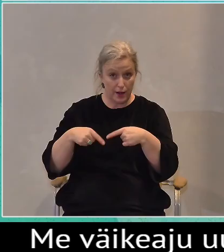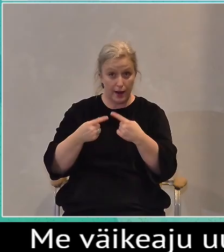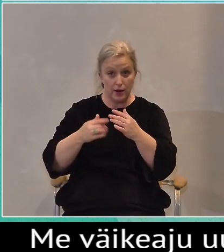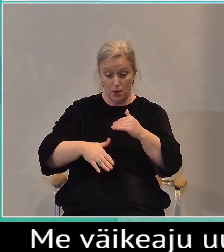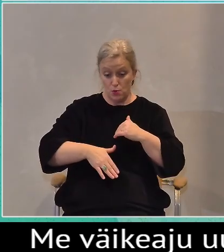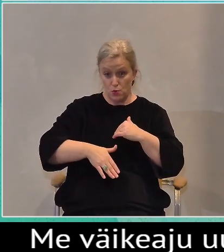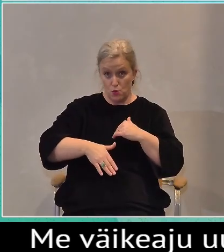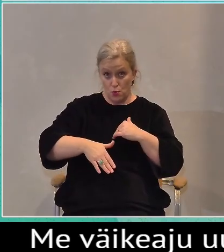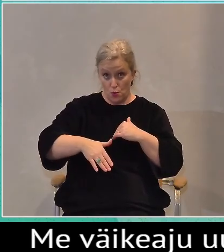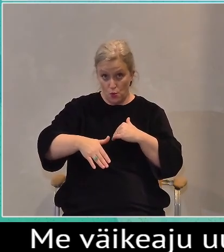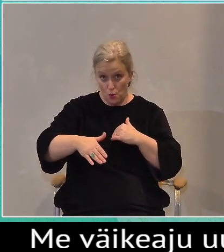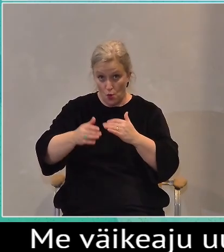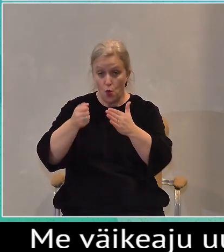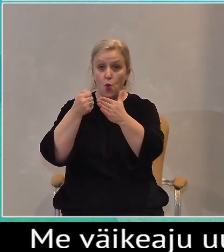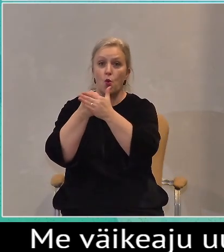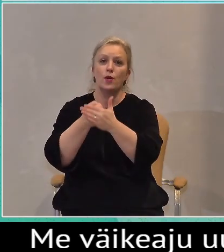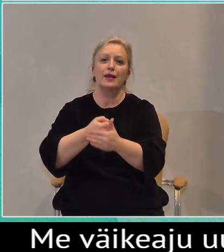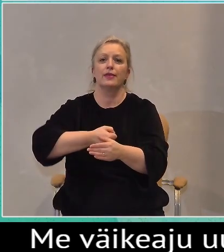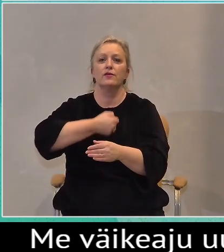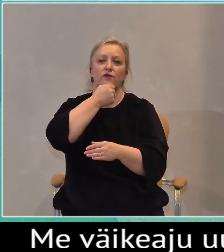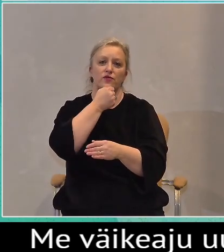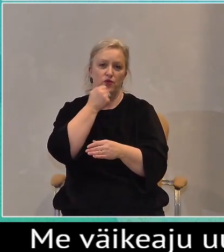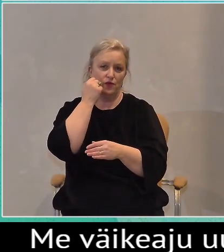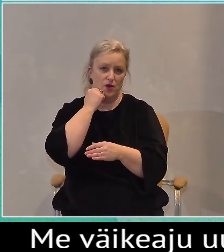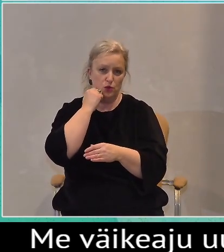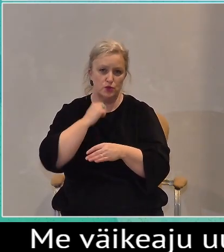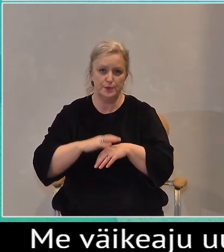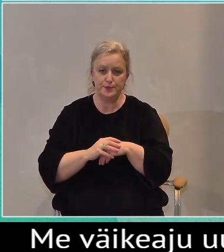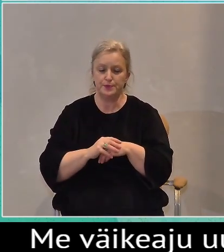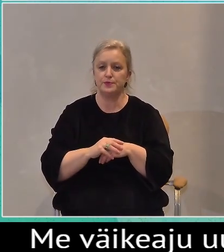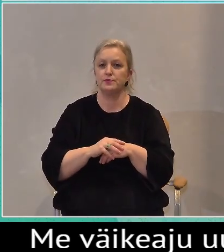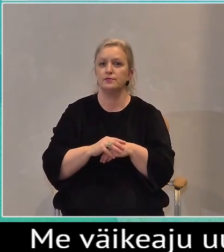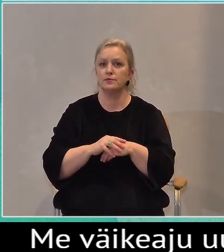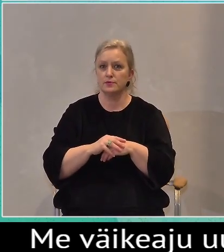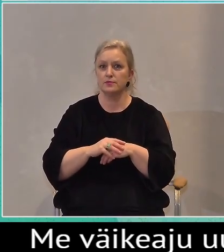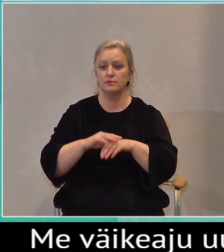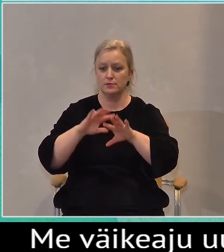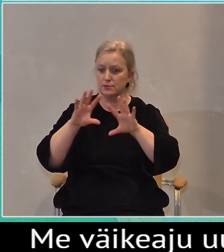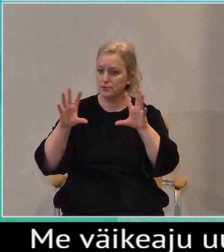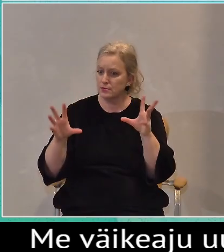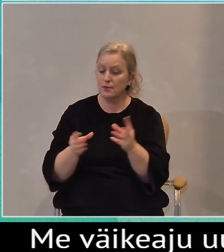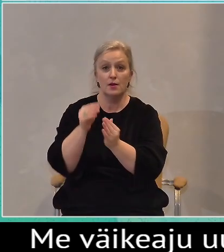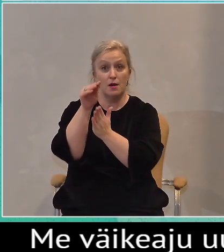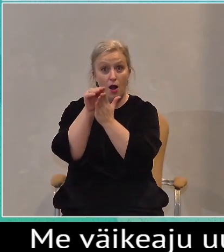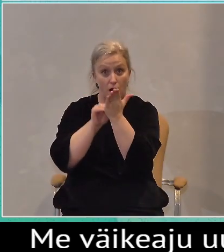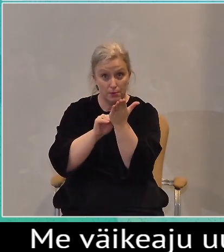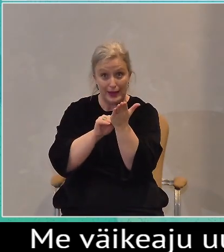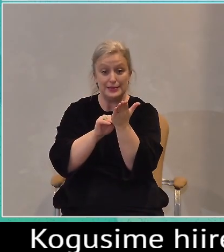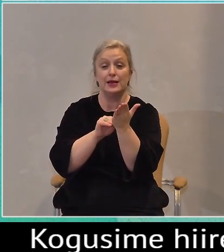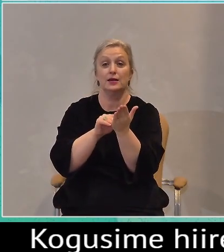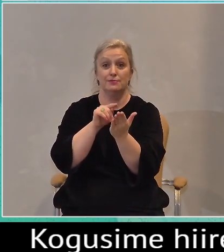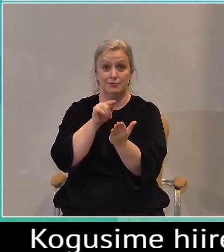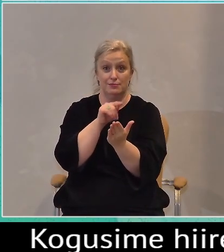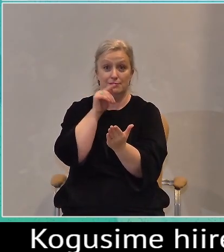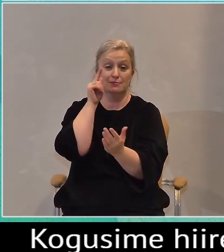And our biopsies covered various maturation stages of the organism.